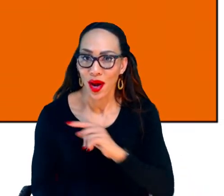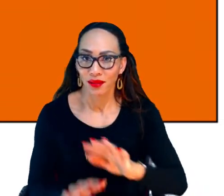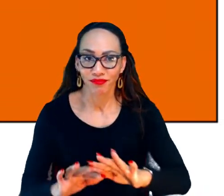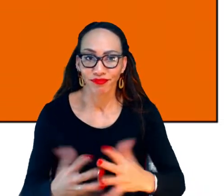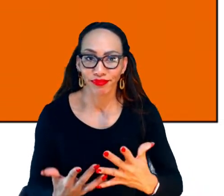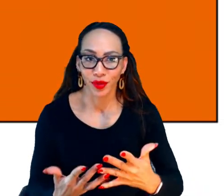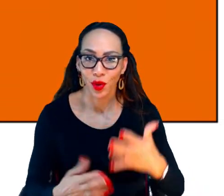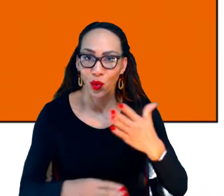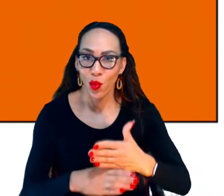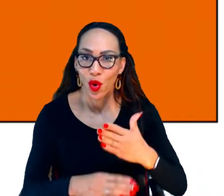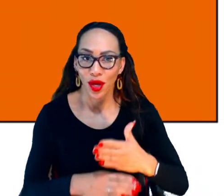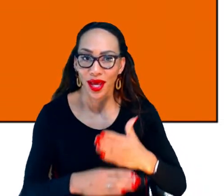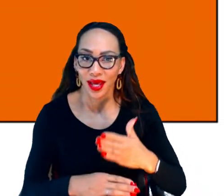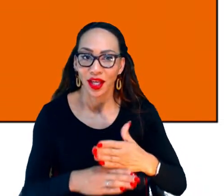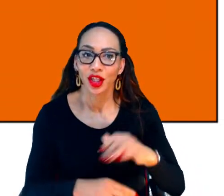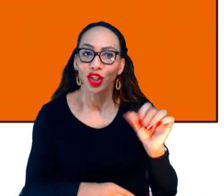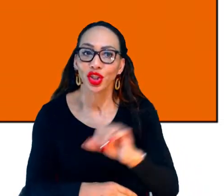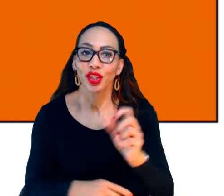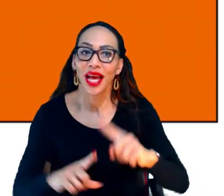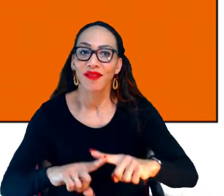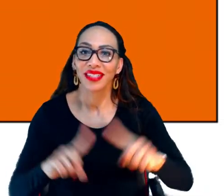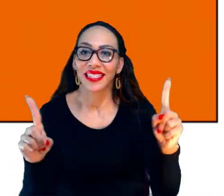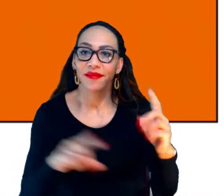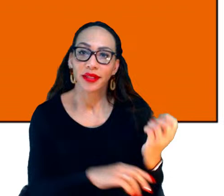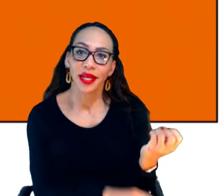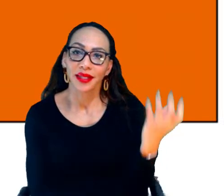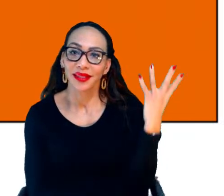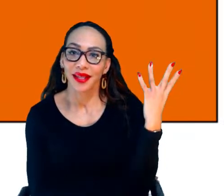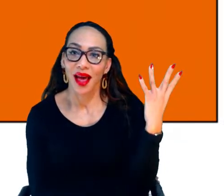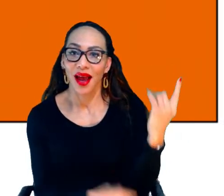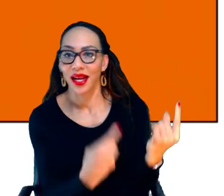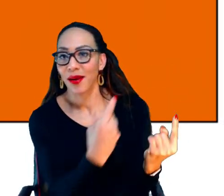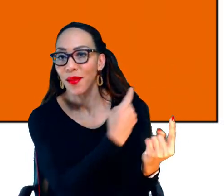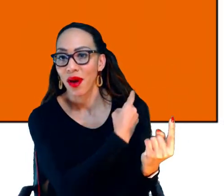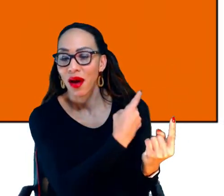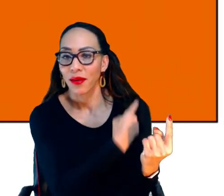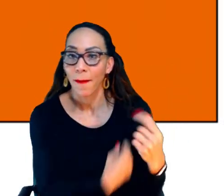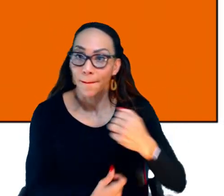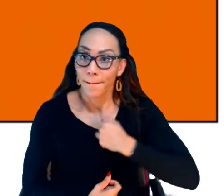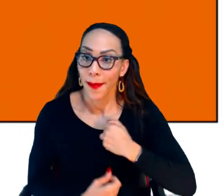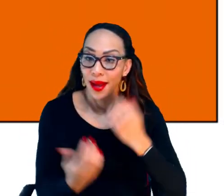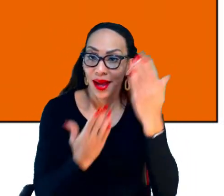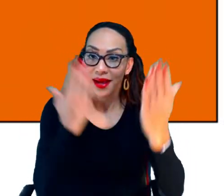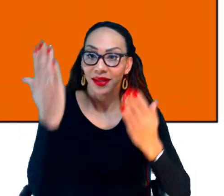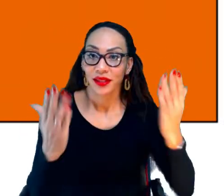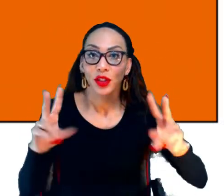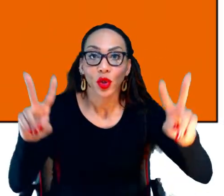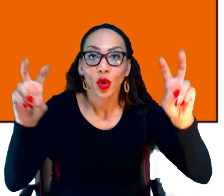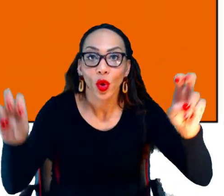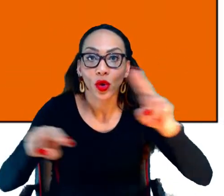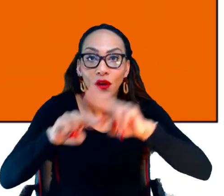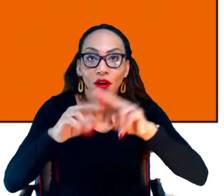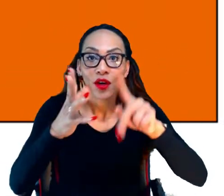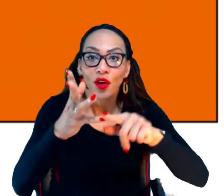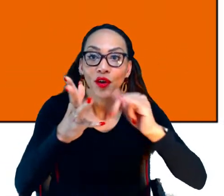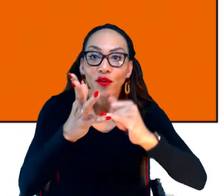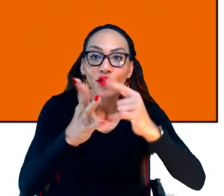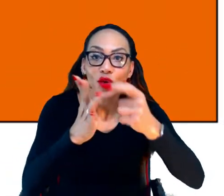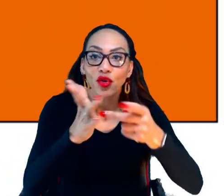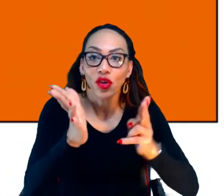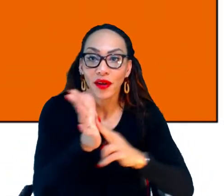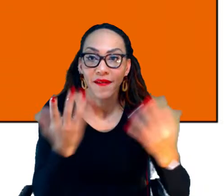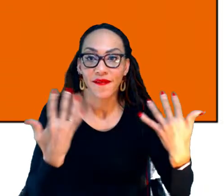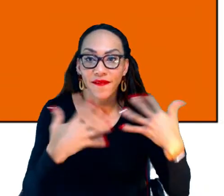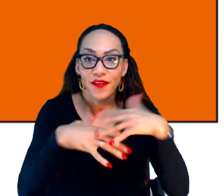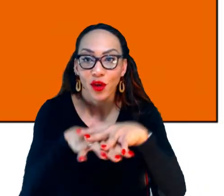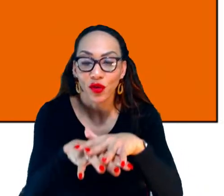There should be another slide on there. But I'll just say, the exhibition that I'm doing is called Fusion. It's a body of work that explores